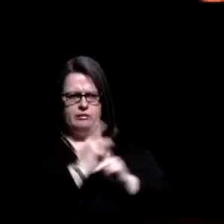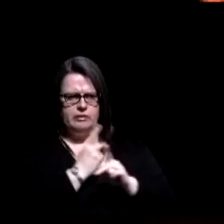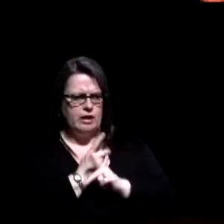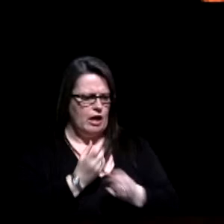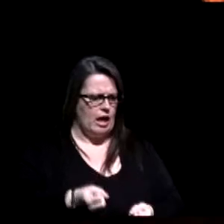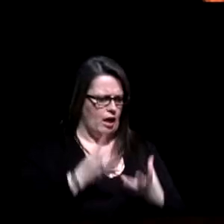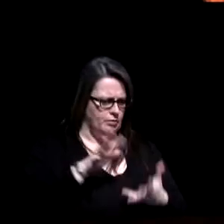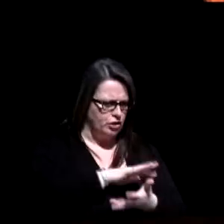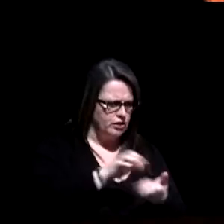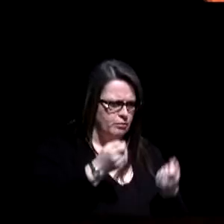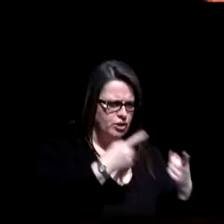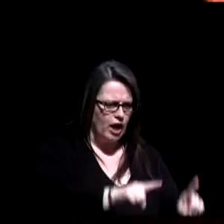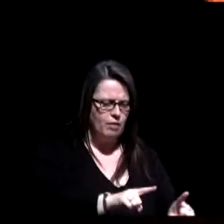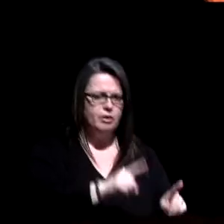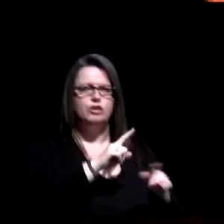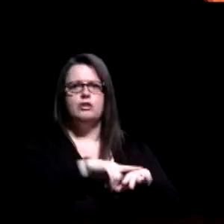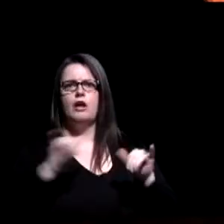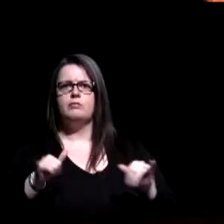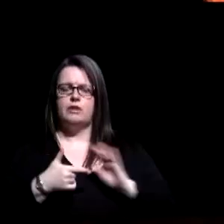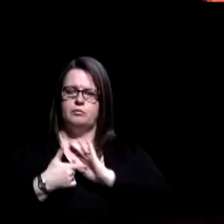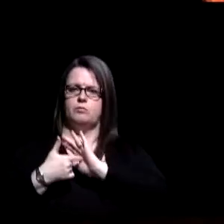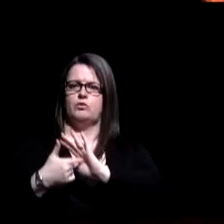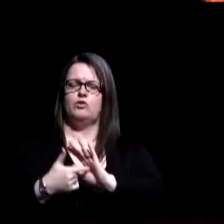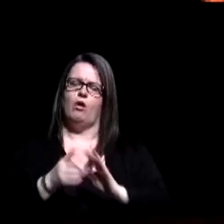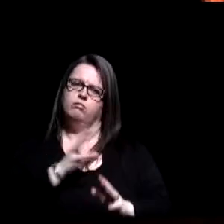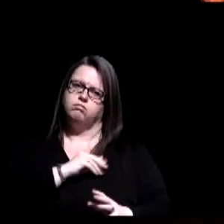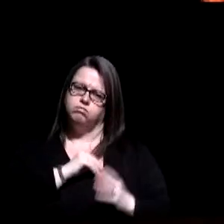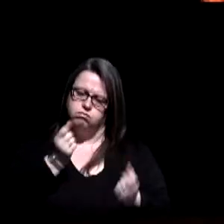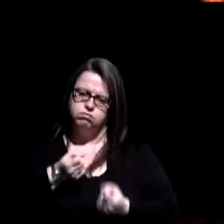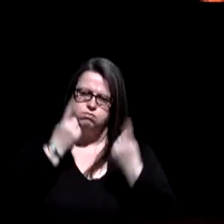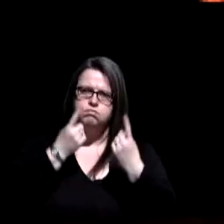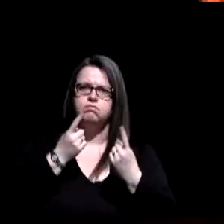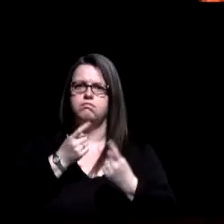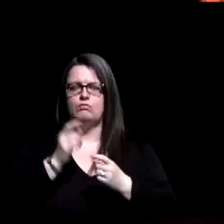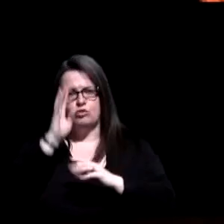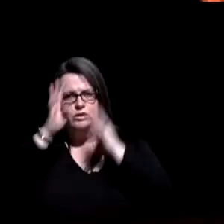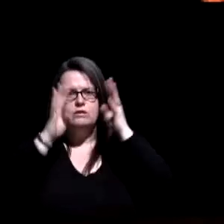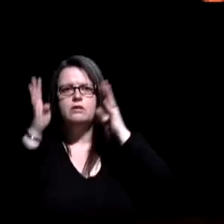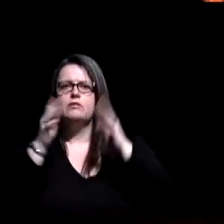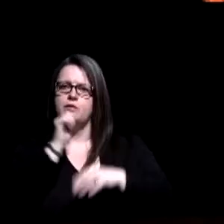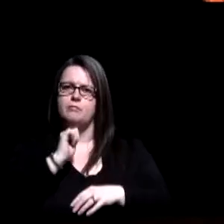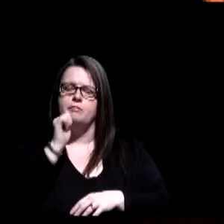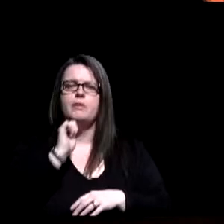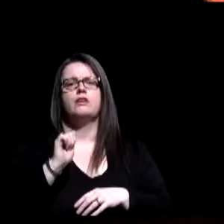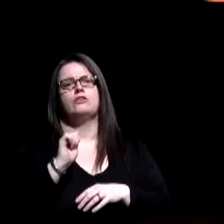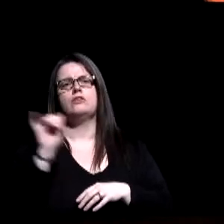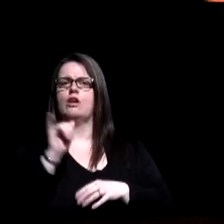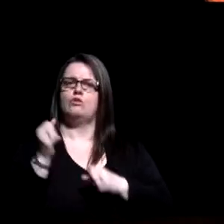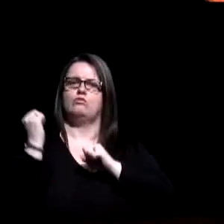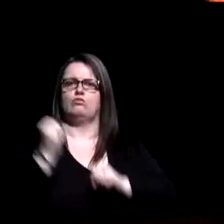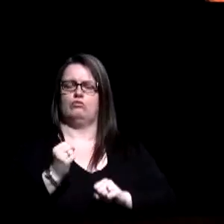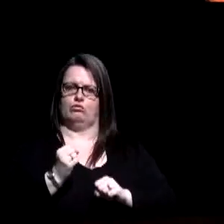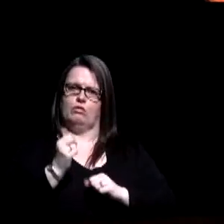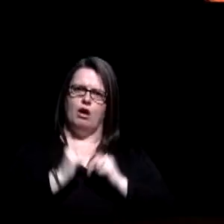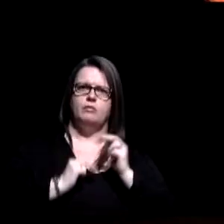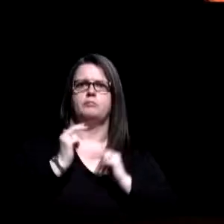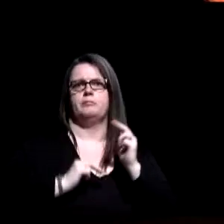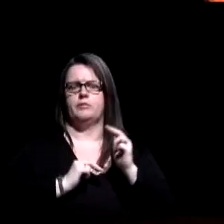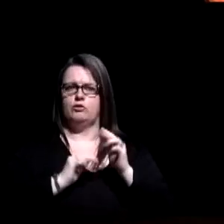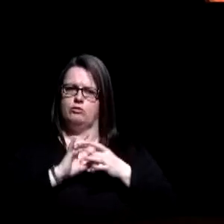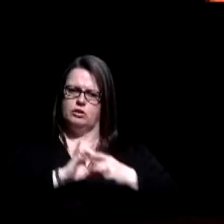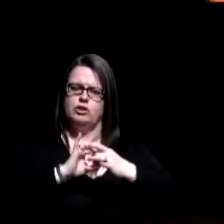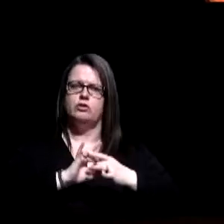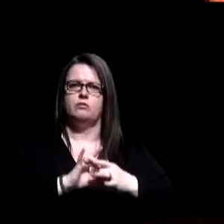demonstrating compassion, creativity, patience, and a strong ability to build relationship. Through their